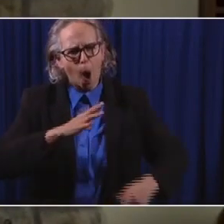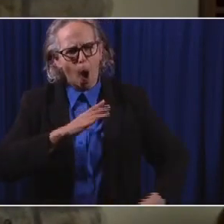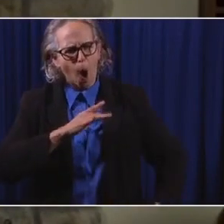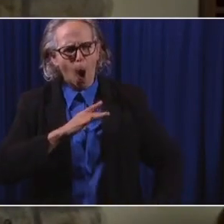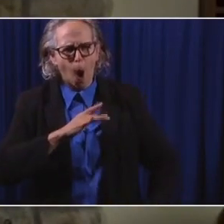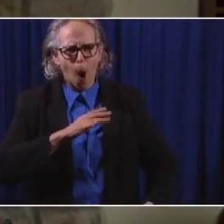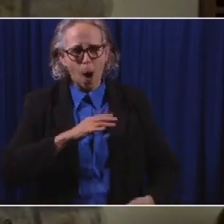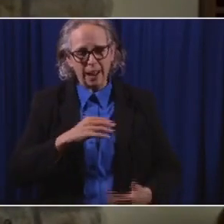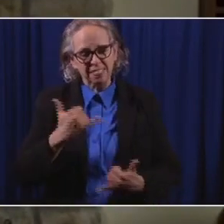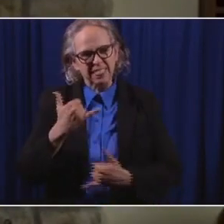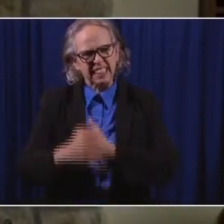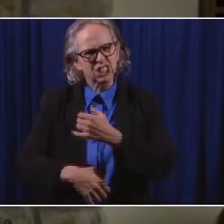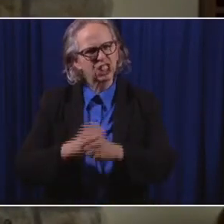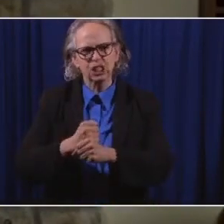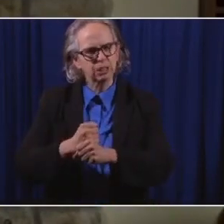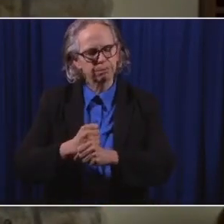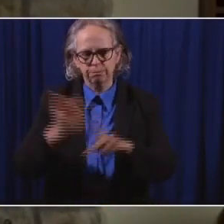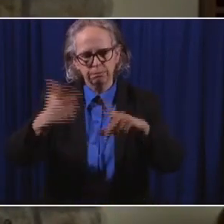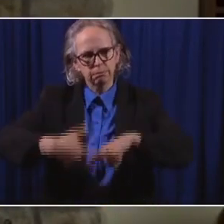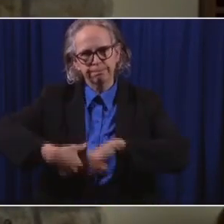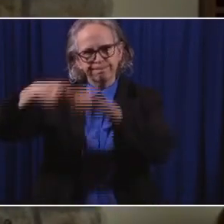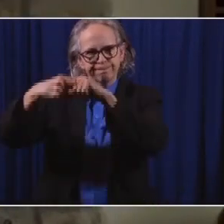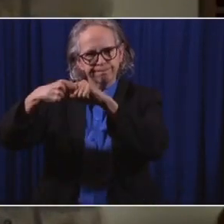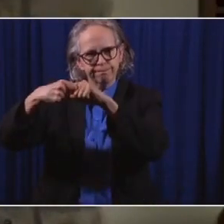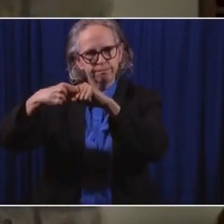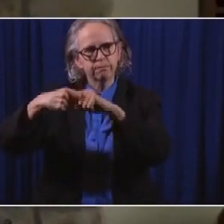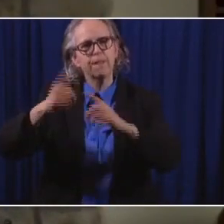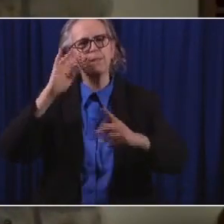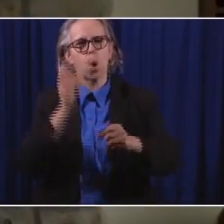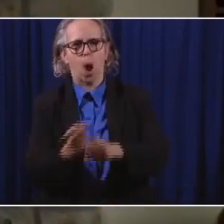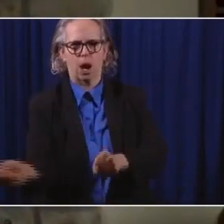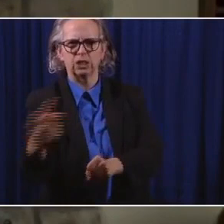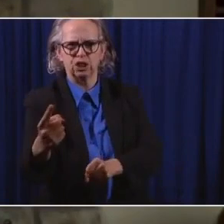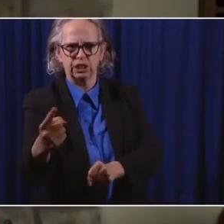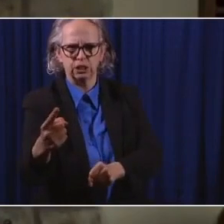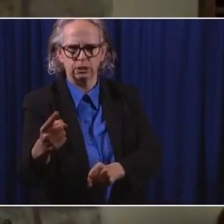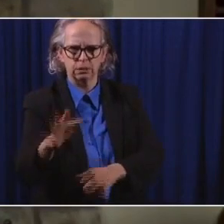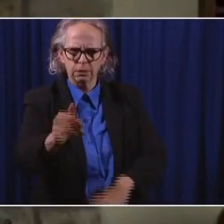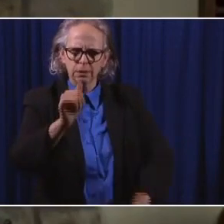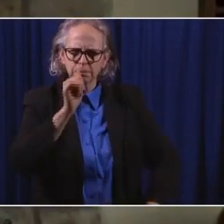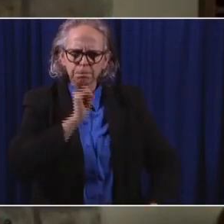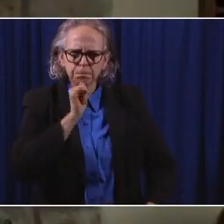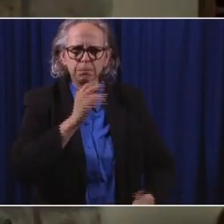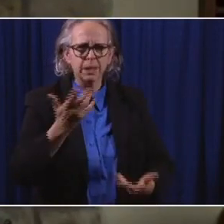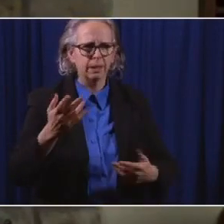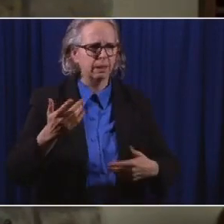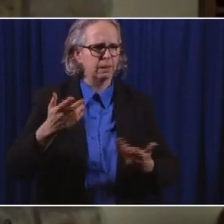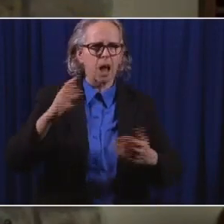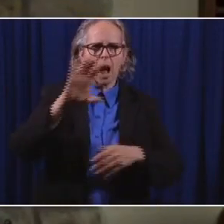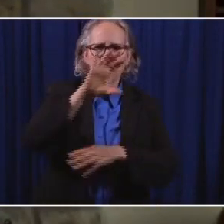be different. Christmas has got to be different. We're already starting to think in our family how we're going to do it.